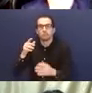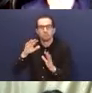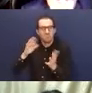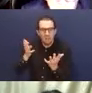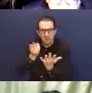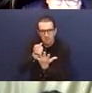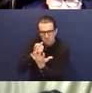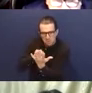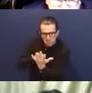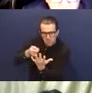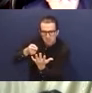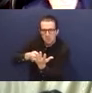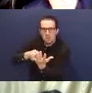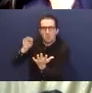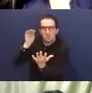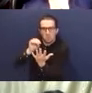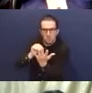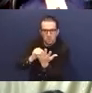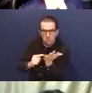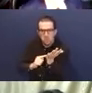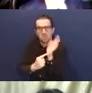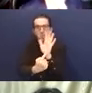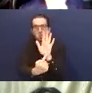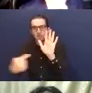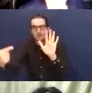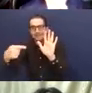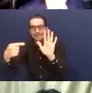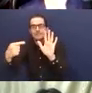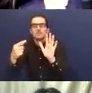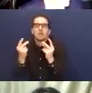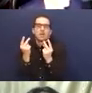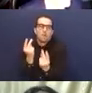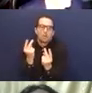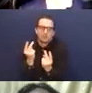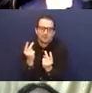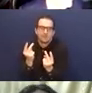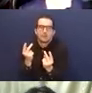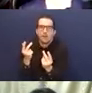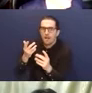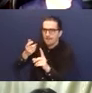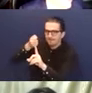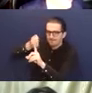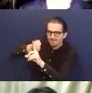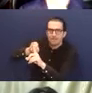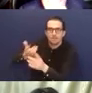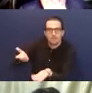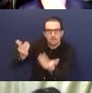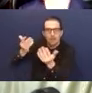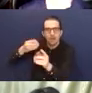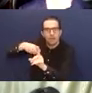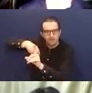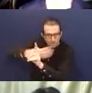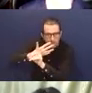website that is quoted there in your book, you will see in your course book. I'll also share a snapshot of global